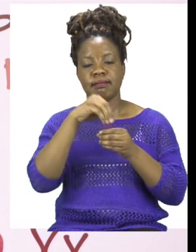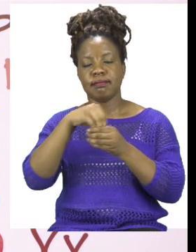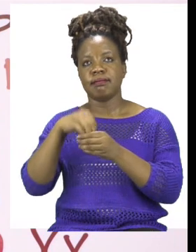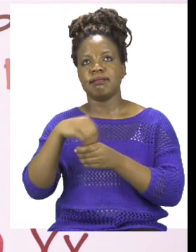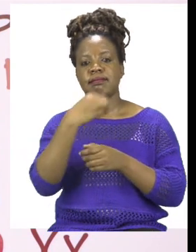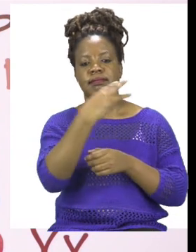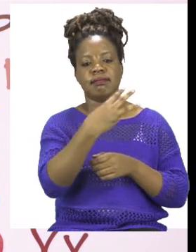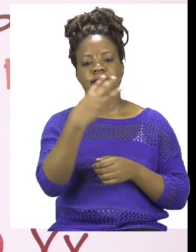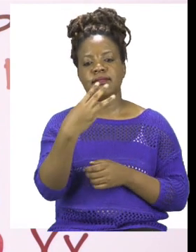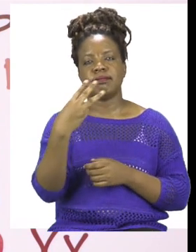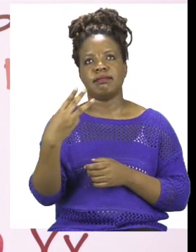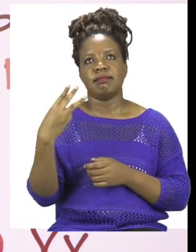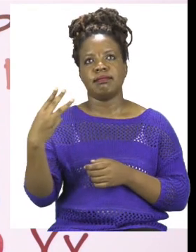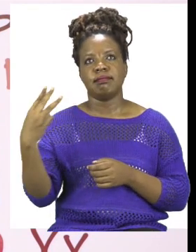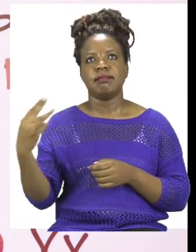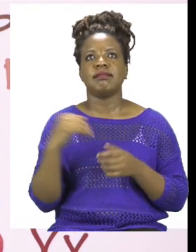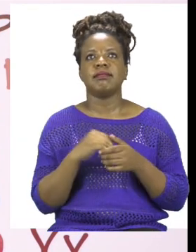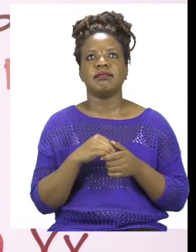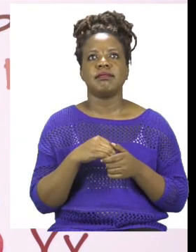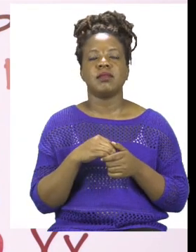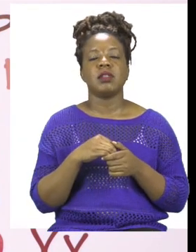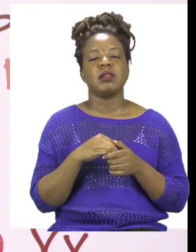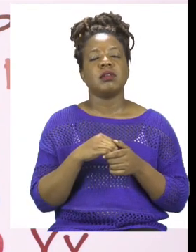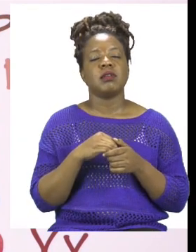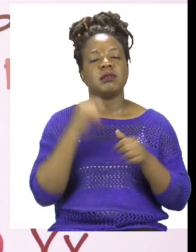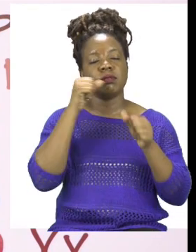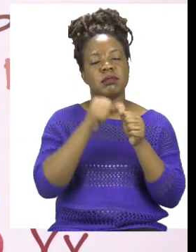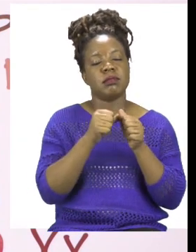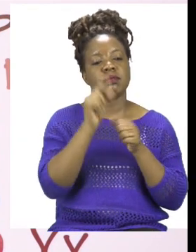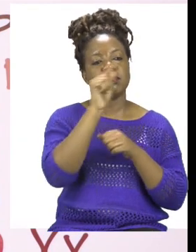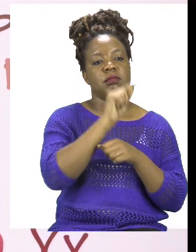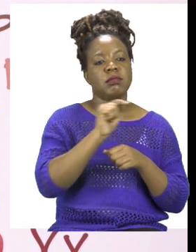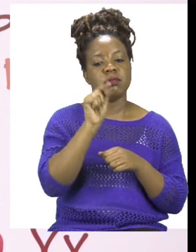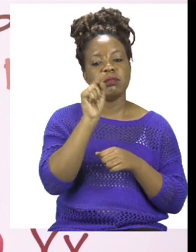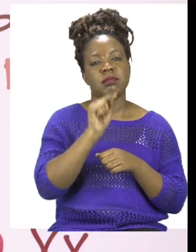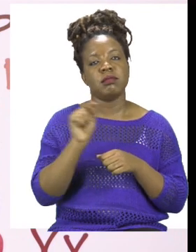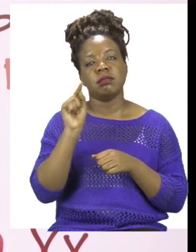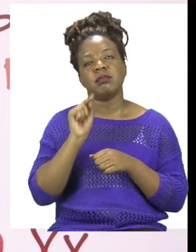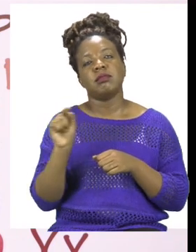sets. Remember, our set is 5, and we're going to put